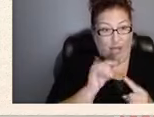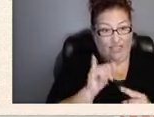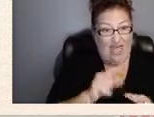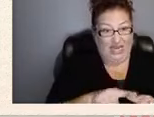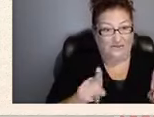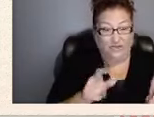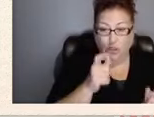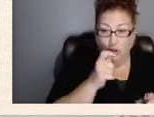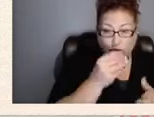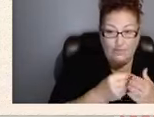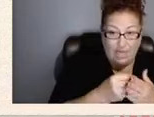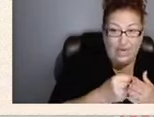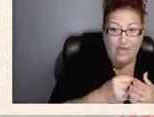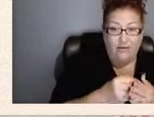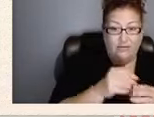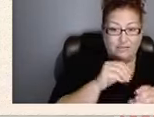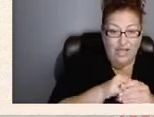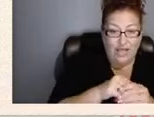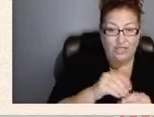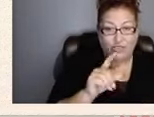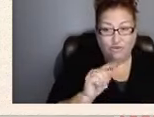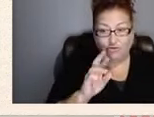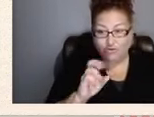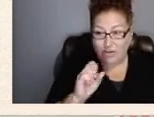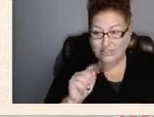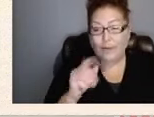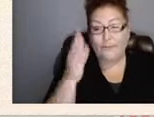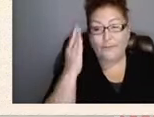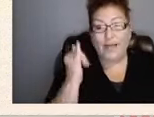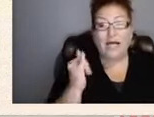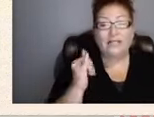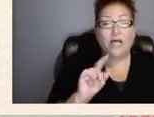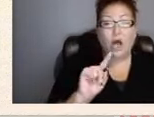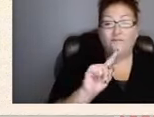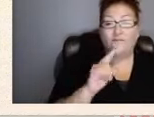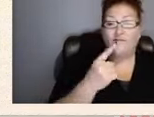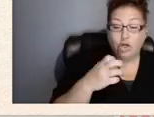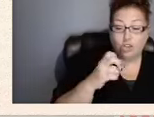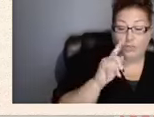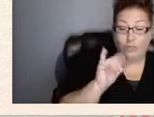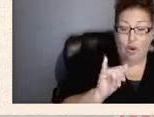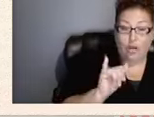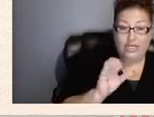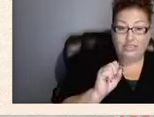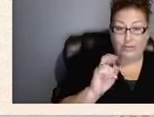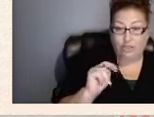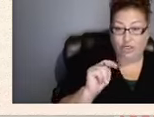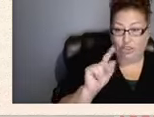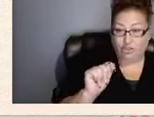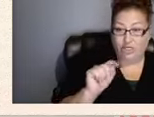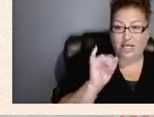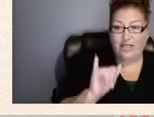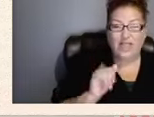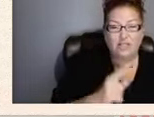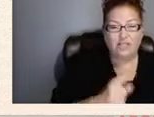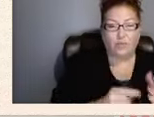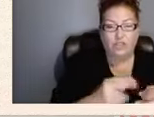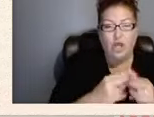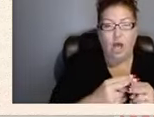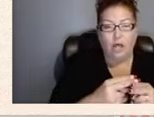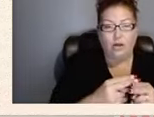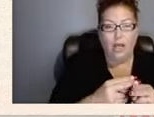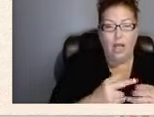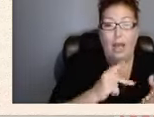funding the trust is because a first party special needs trust is what's referred to as a payback